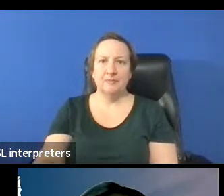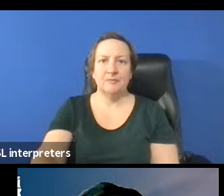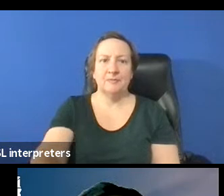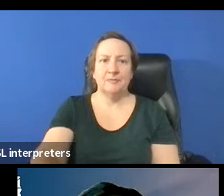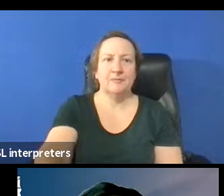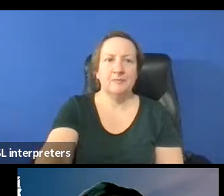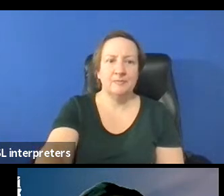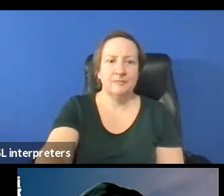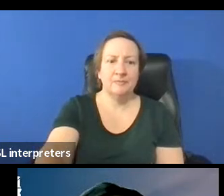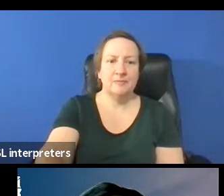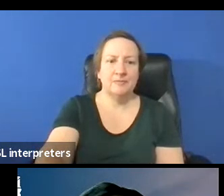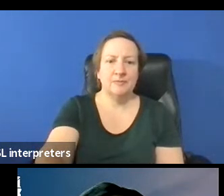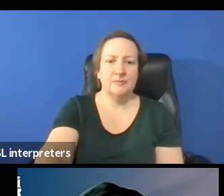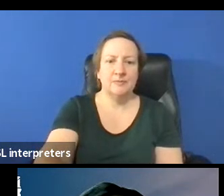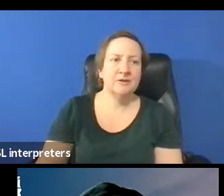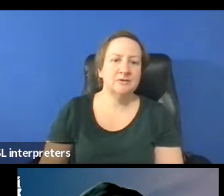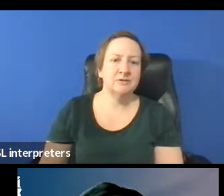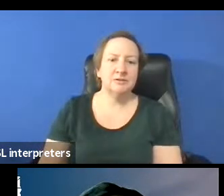Caitlin, are you up for it?